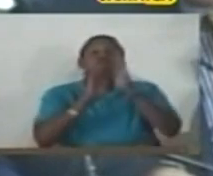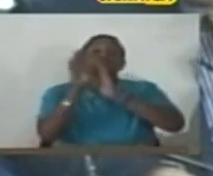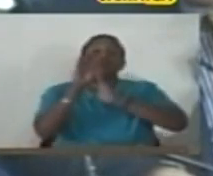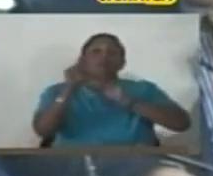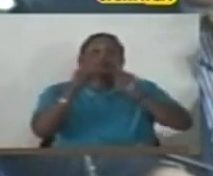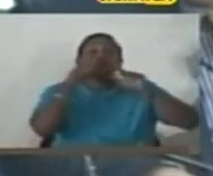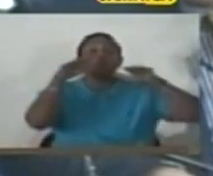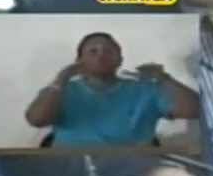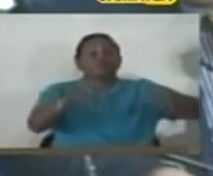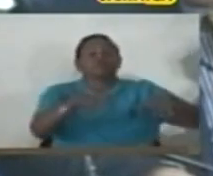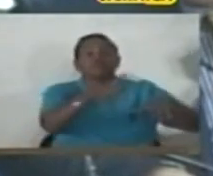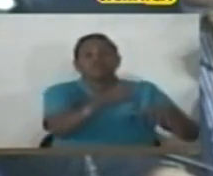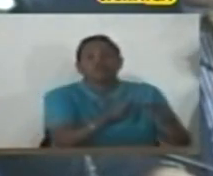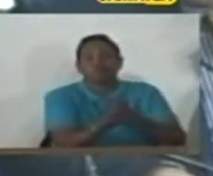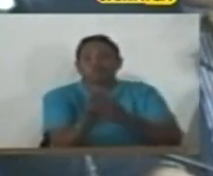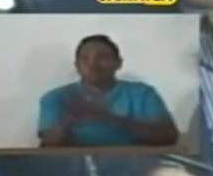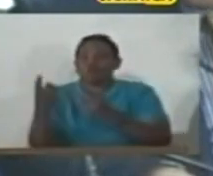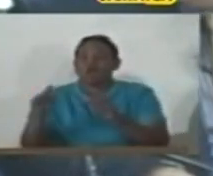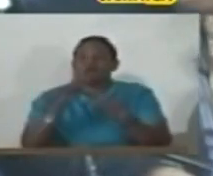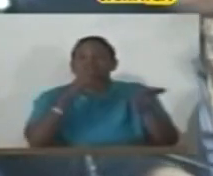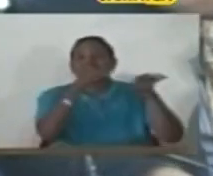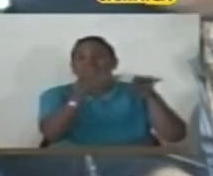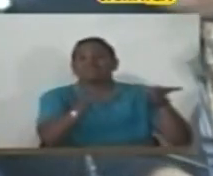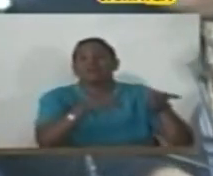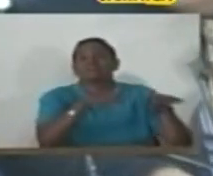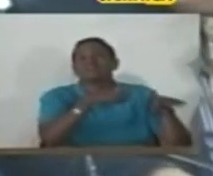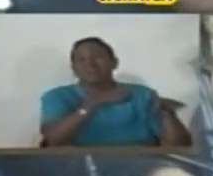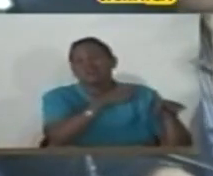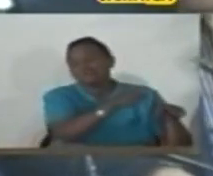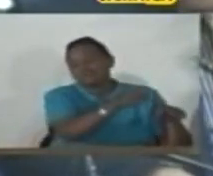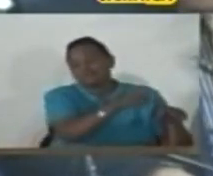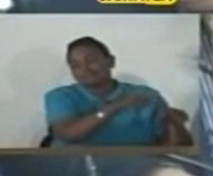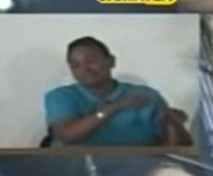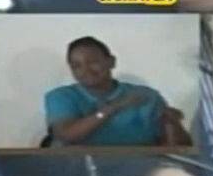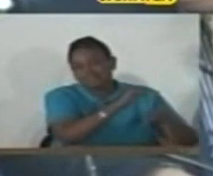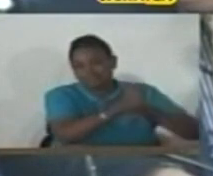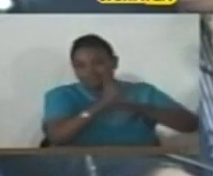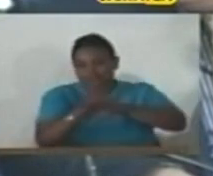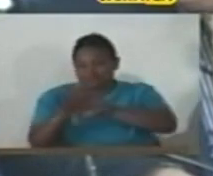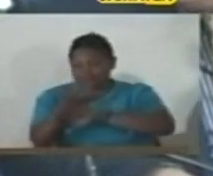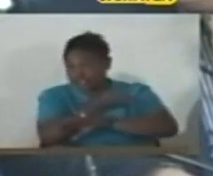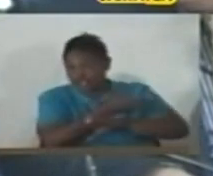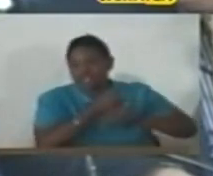as defined in the SEZ legislation and regulations.